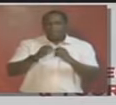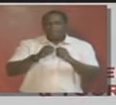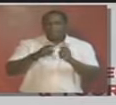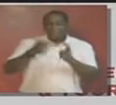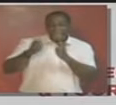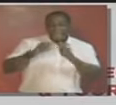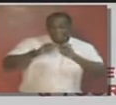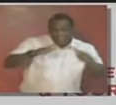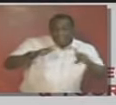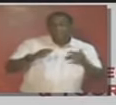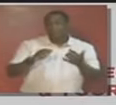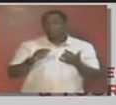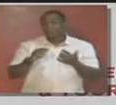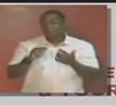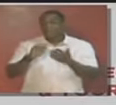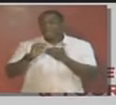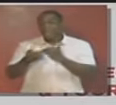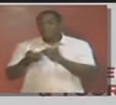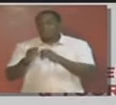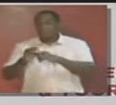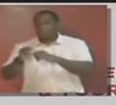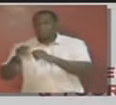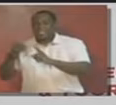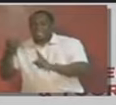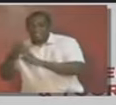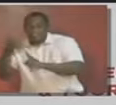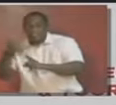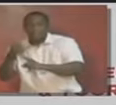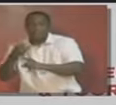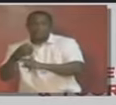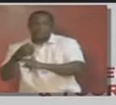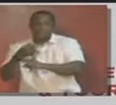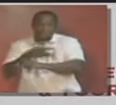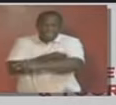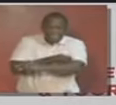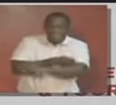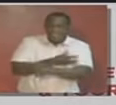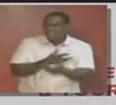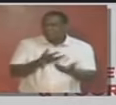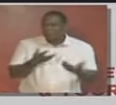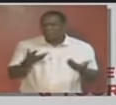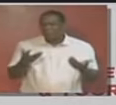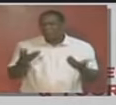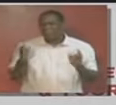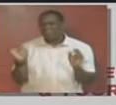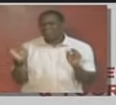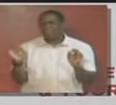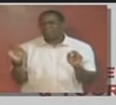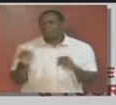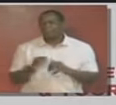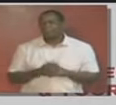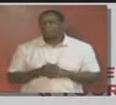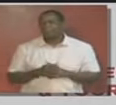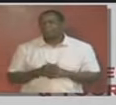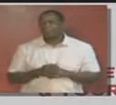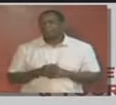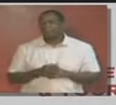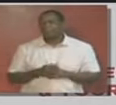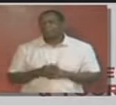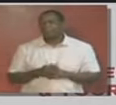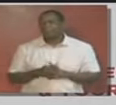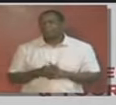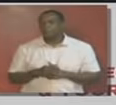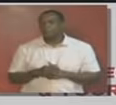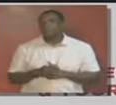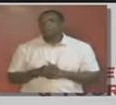concern. And we haven't had any of those, and our immigration practices, the practices that determine the